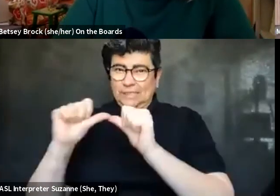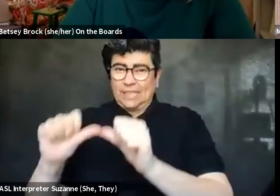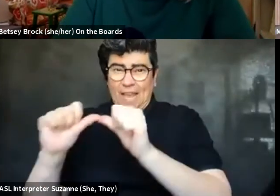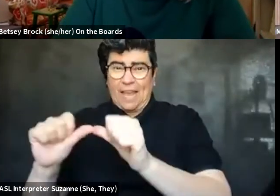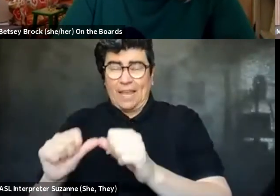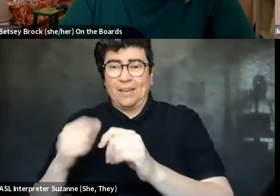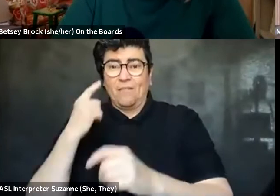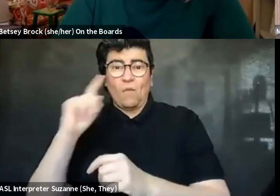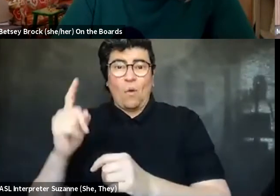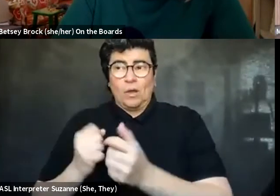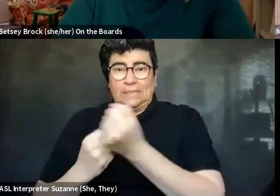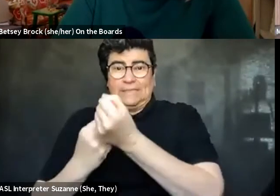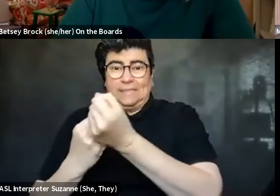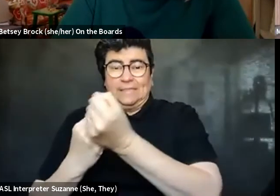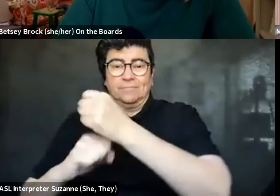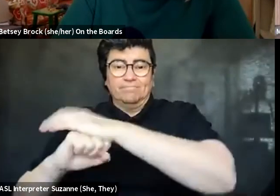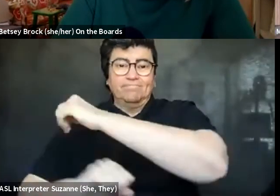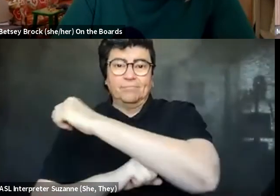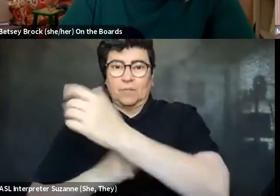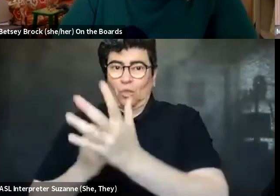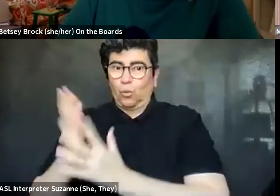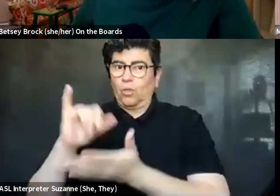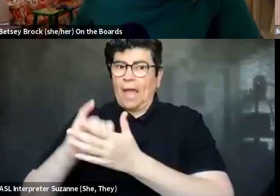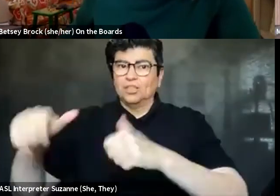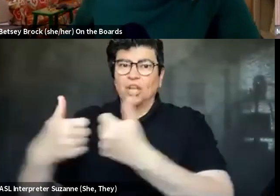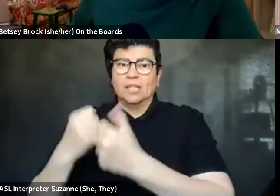and these missions through a really challenging year.